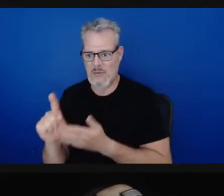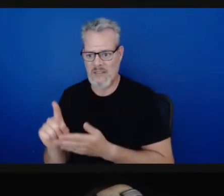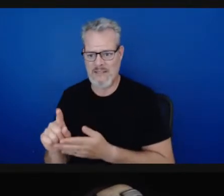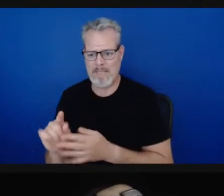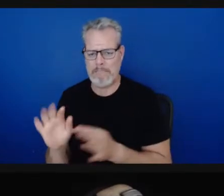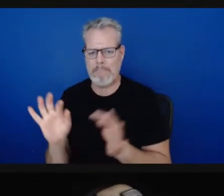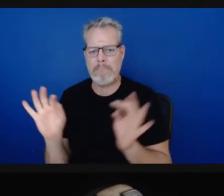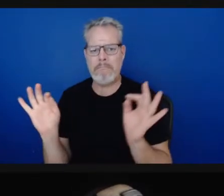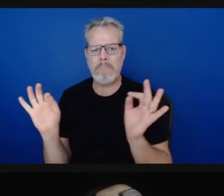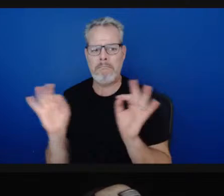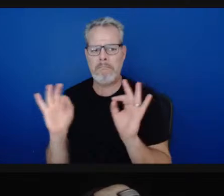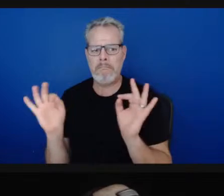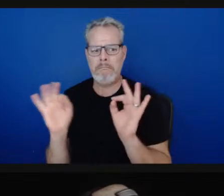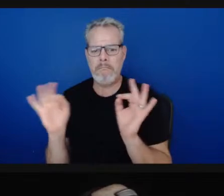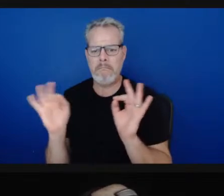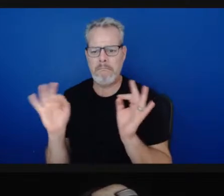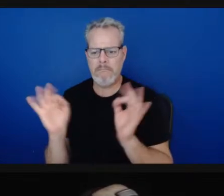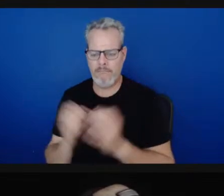here.